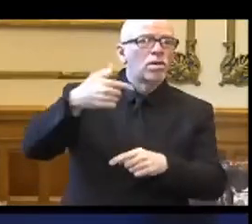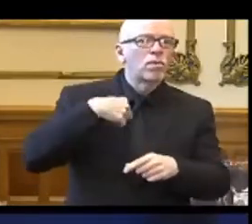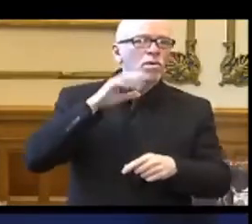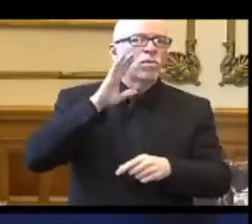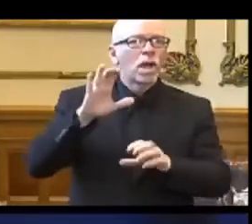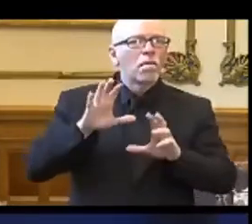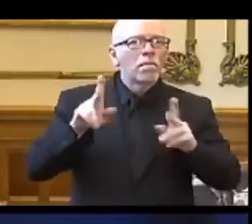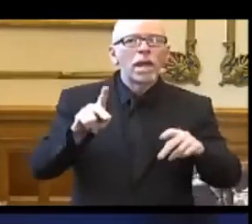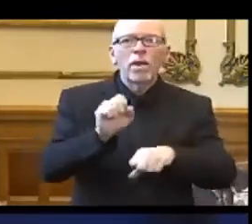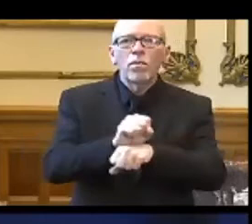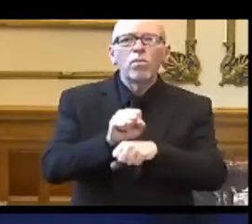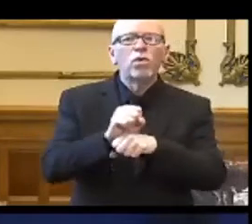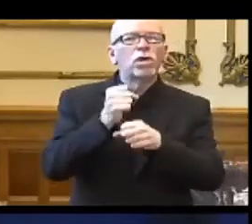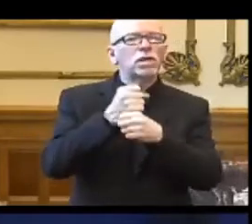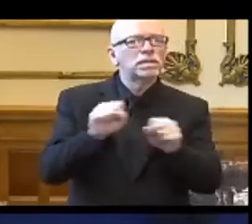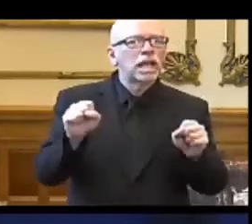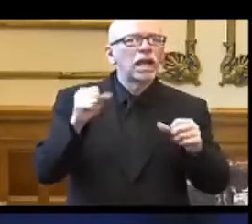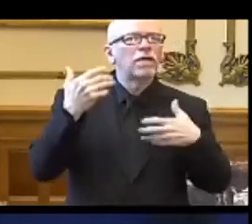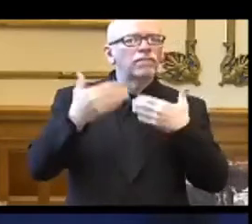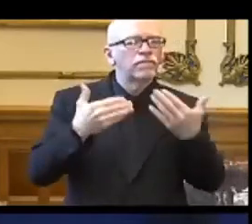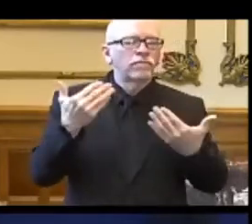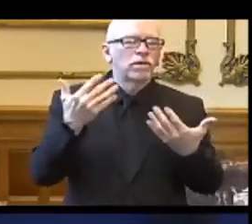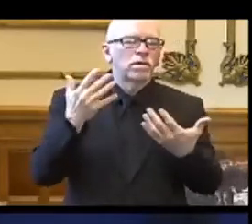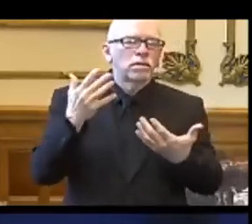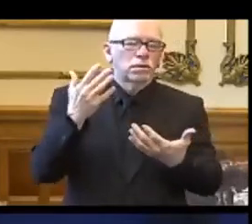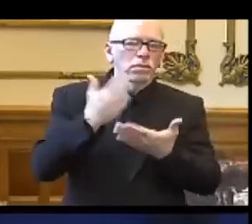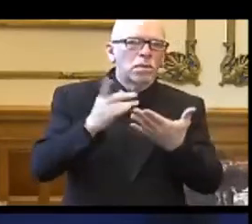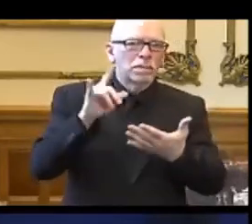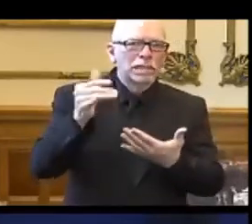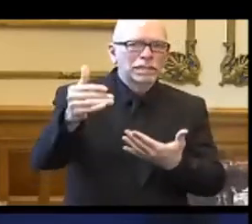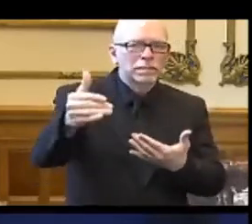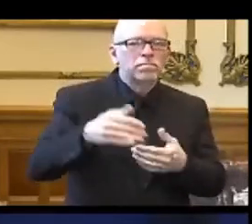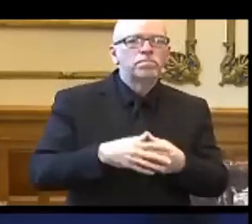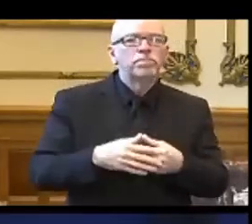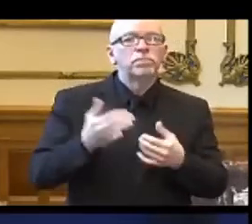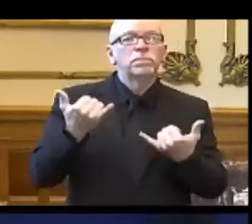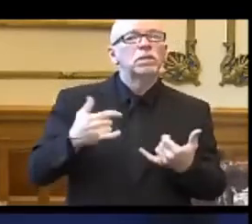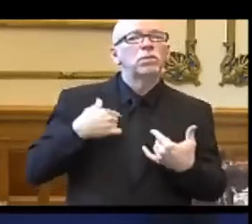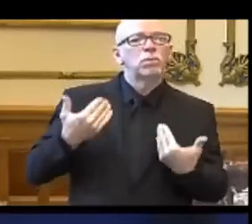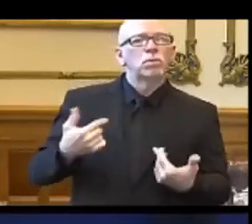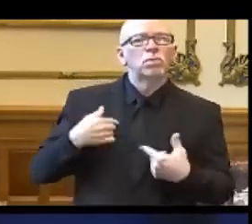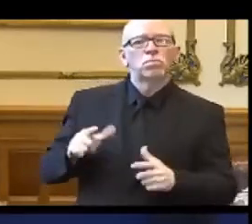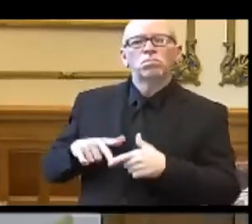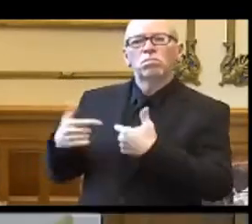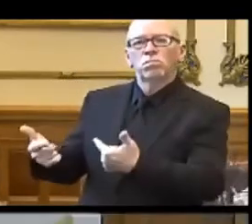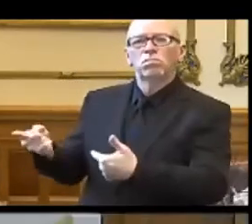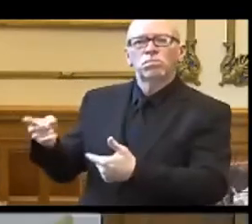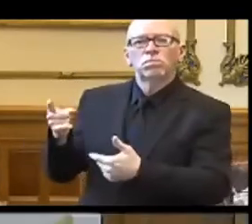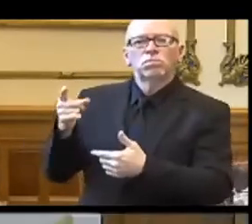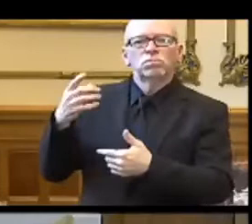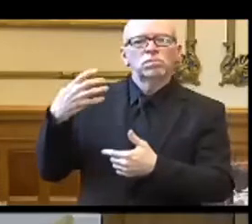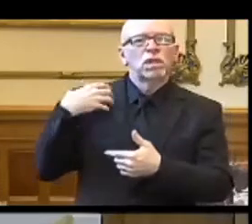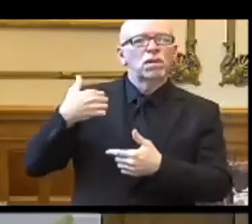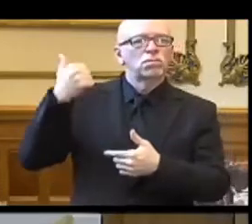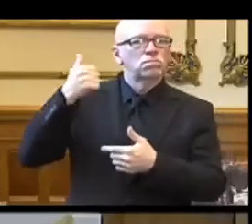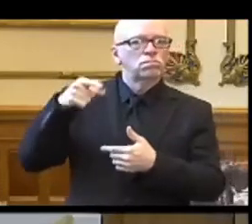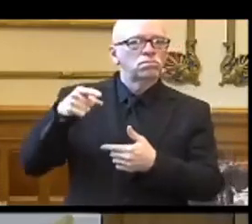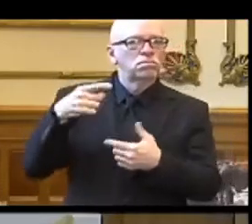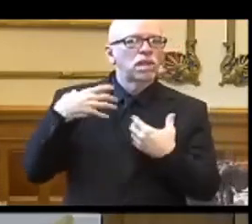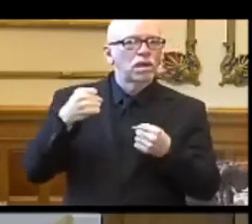at work when it's safe to be there. And with that, I'll turn it over to our Health Commissioner, Dr. Box, for the